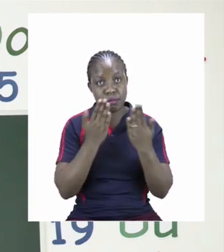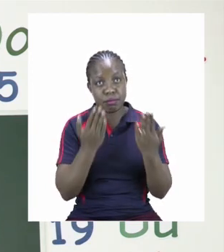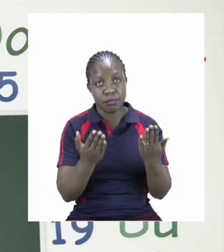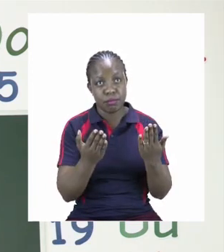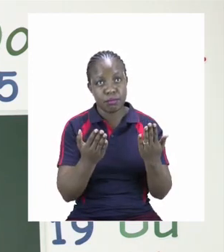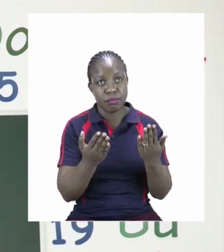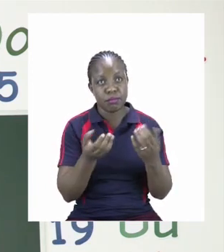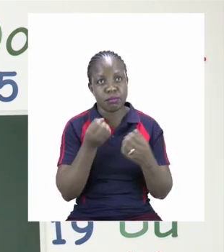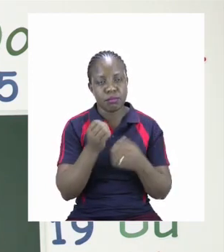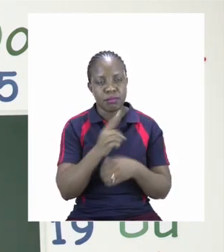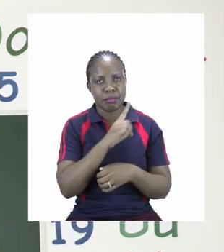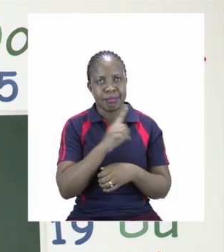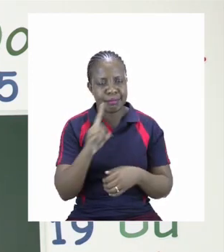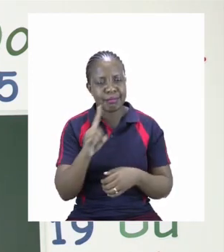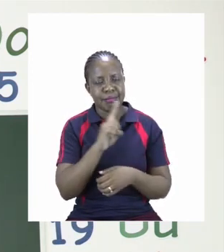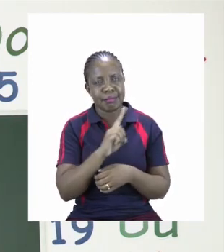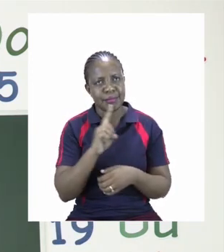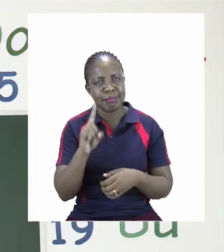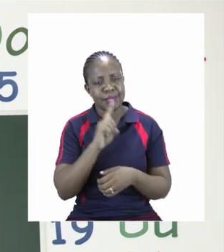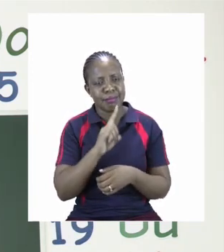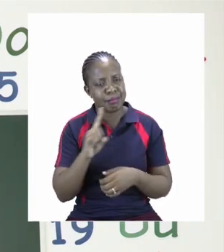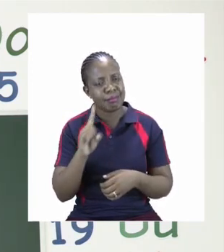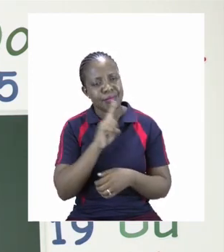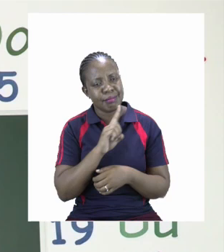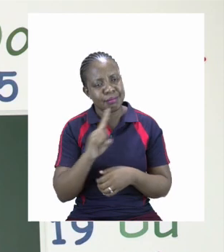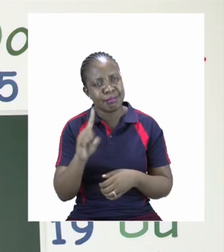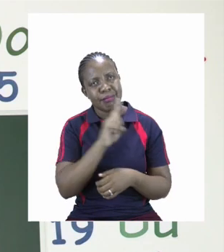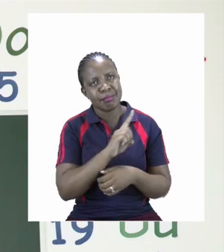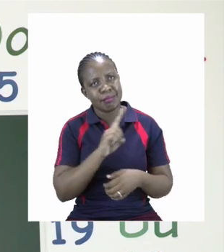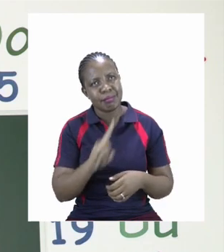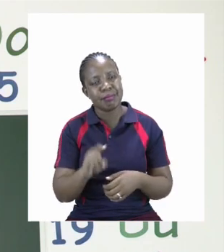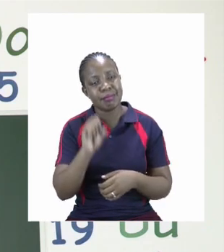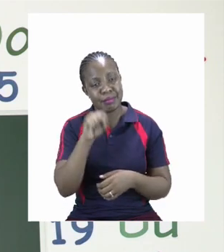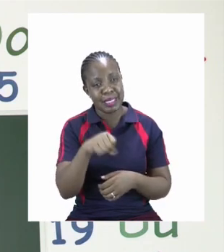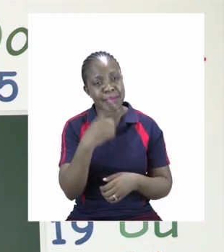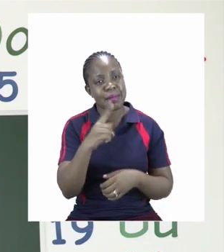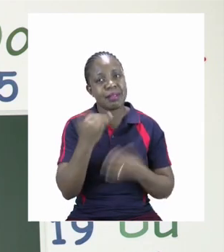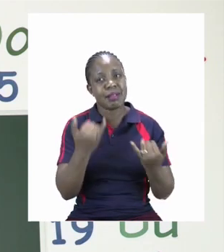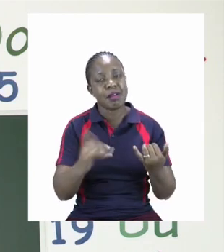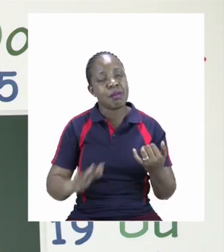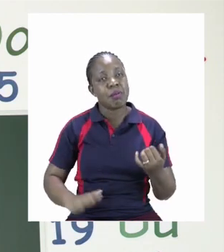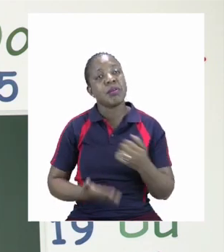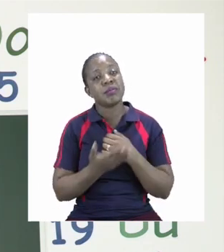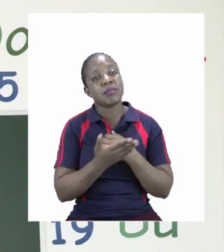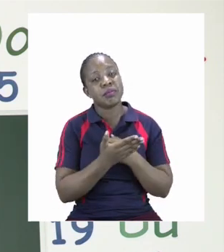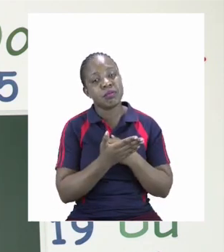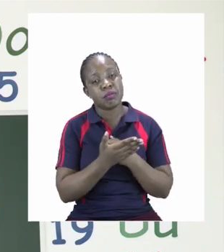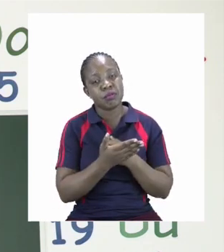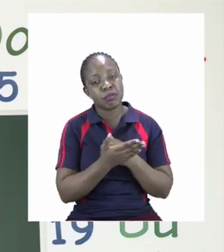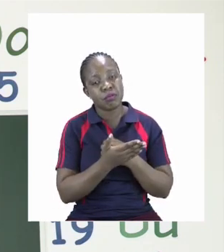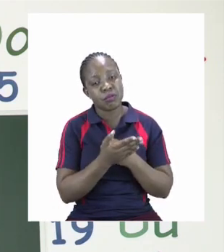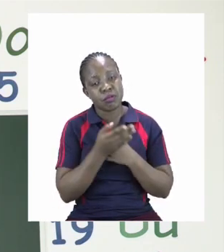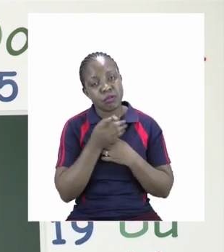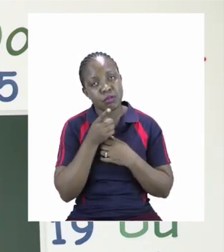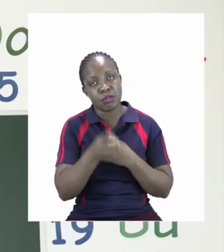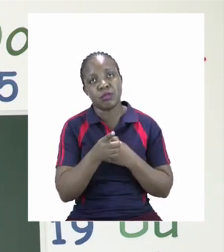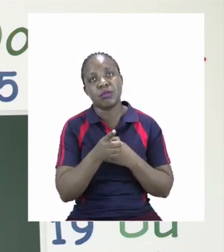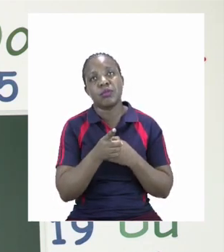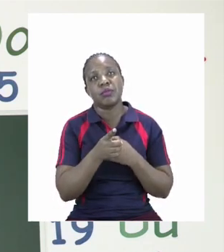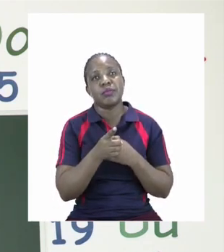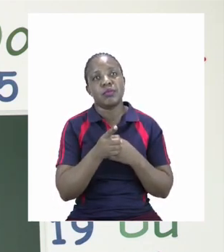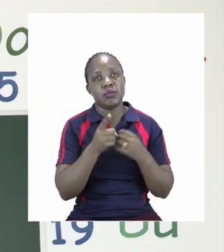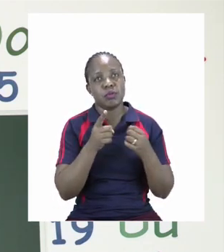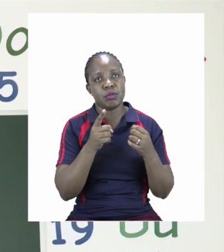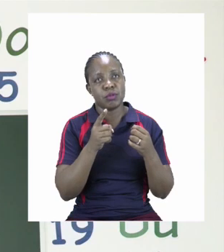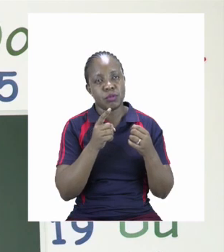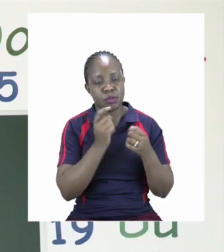11, 11, but now they want you to count all the odd numbers. Remember, we did odd numbers before, but